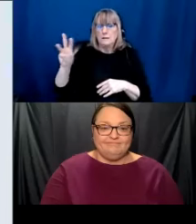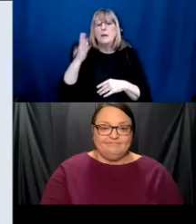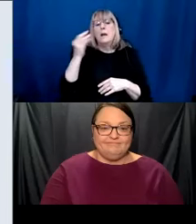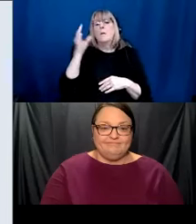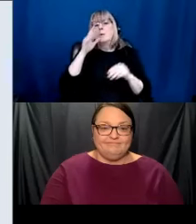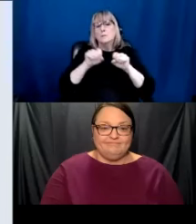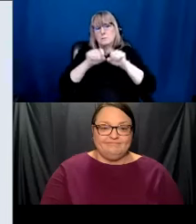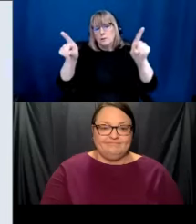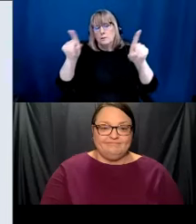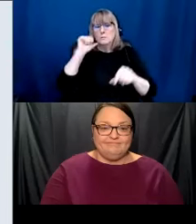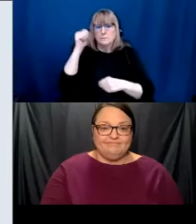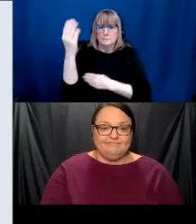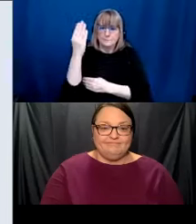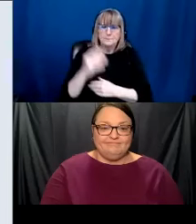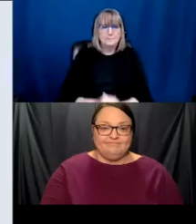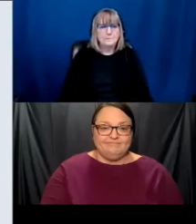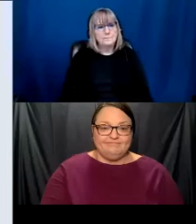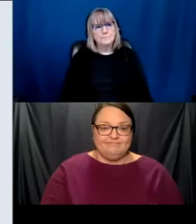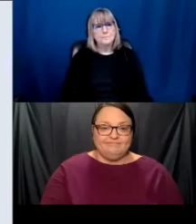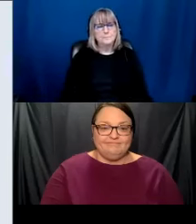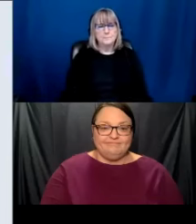usando la presentación directamente de la página de web.